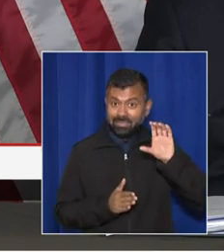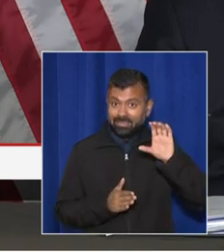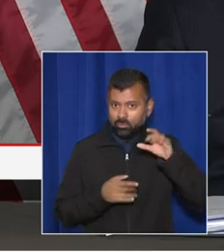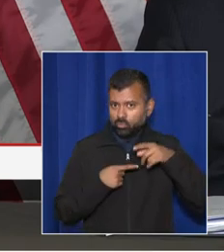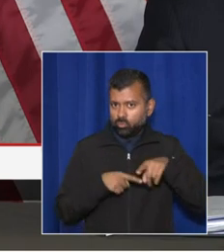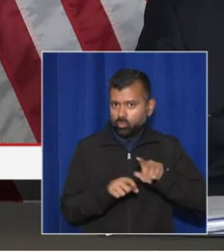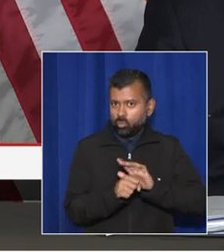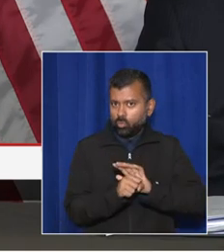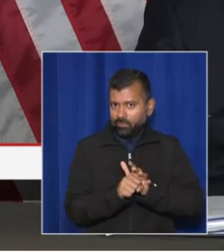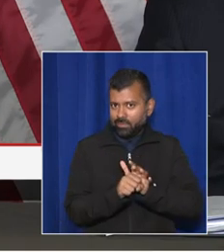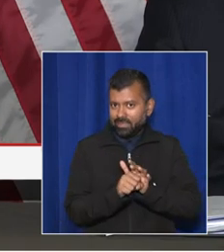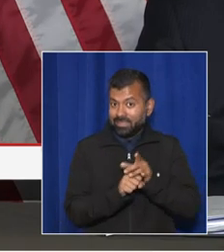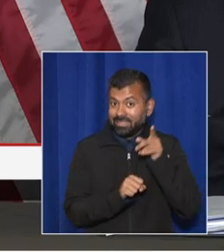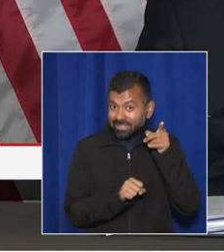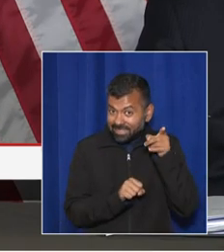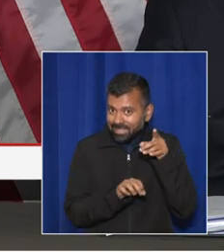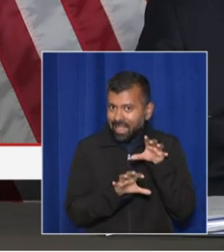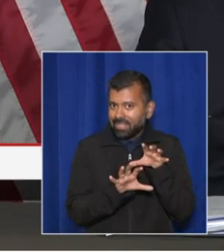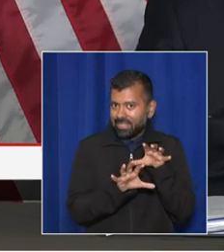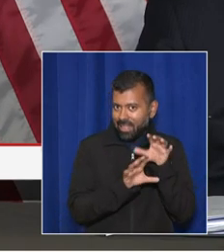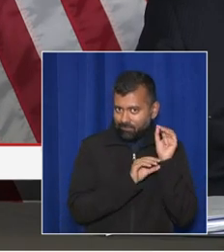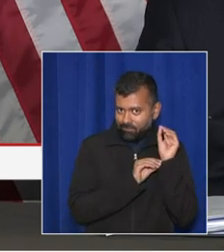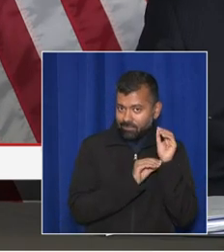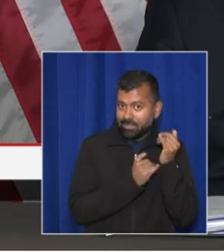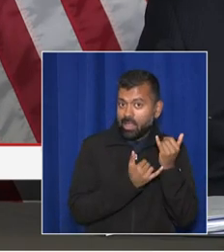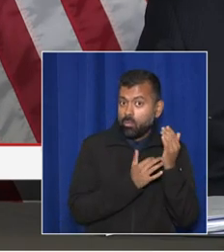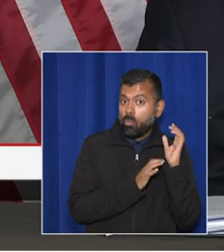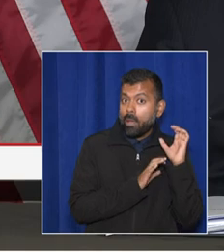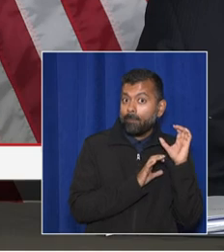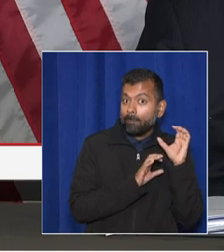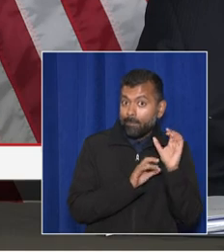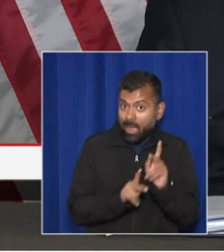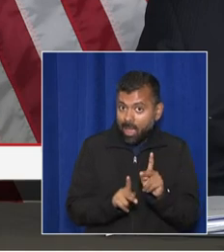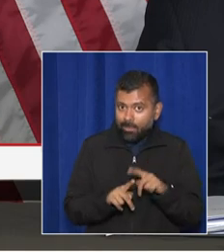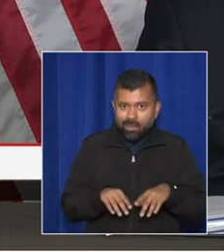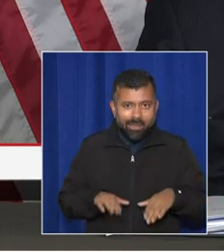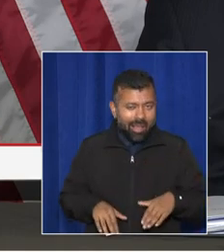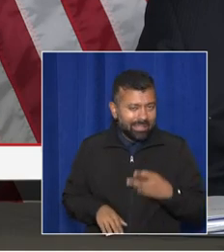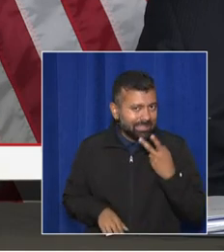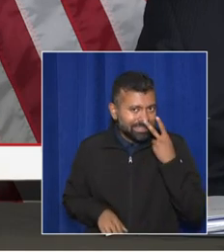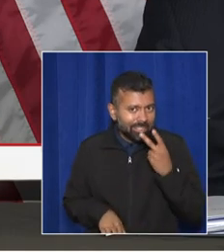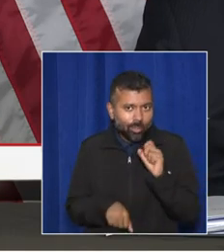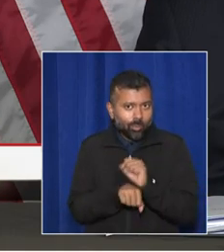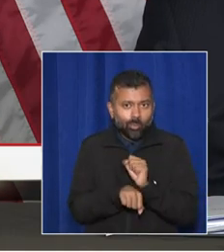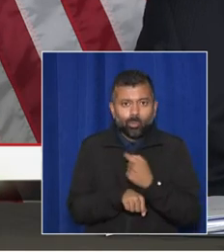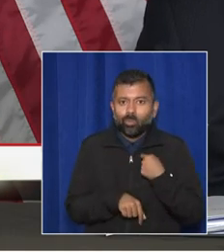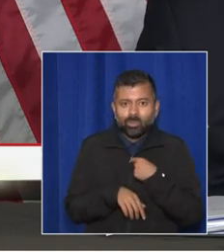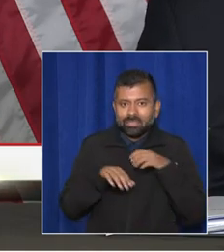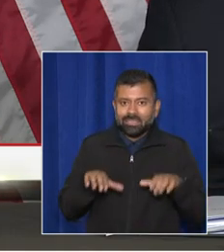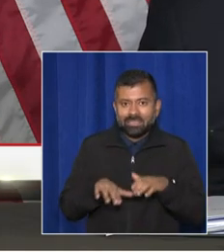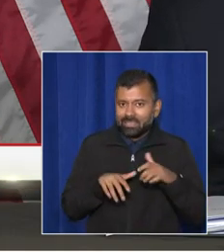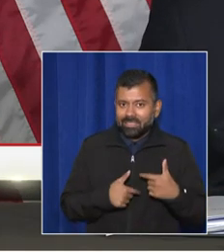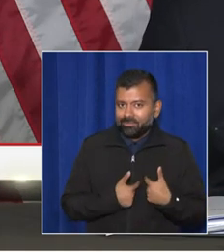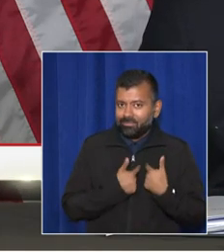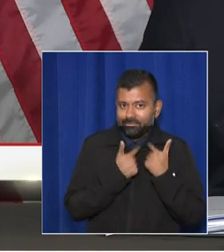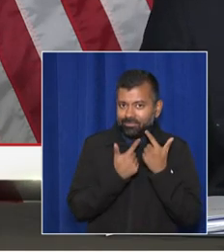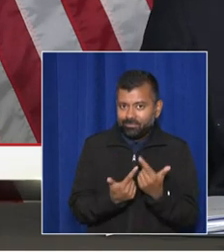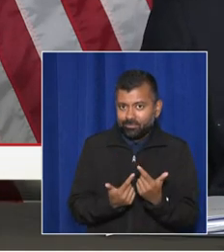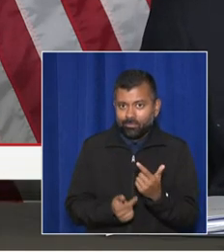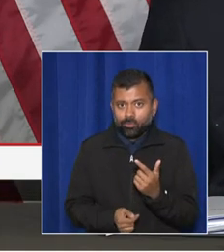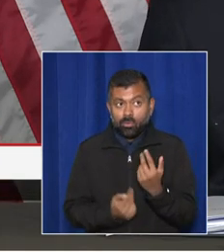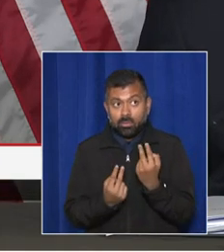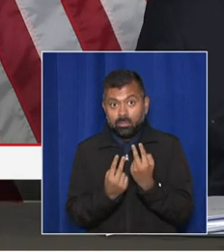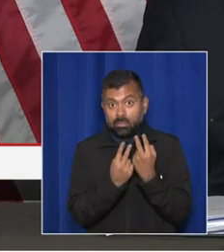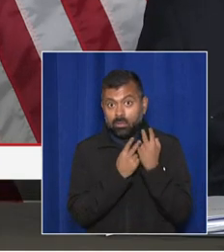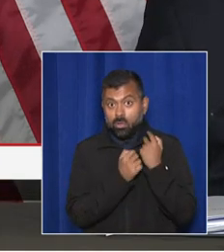down crime and help get people housed. It's just not the same problem. And so we've made that case. And